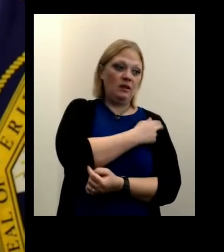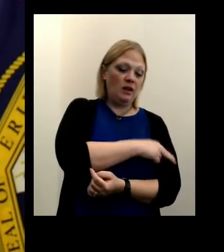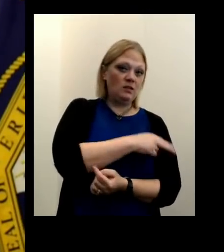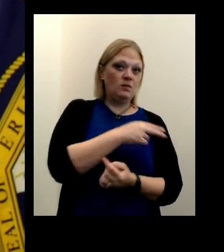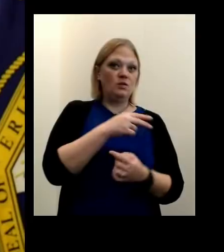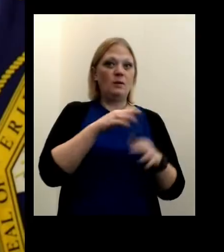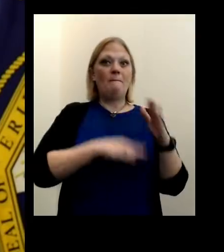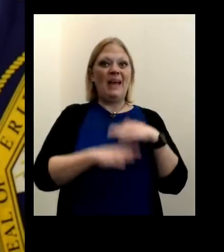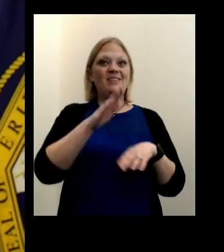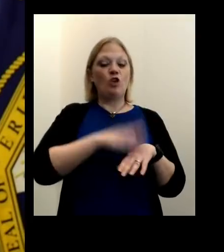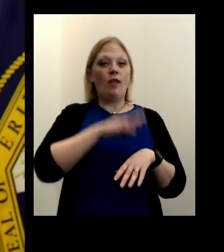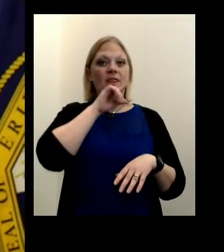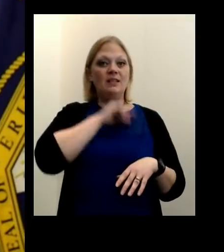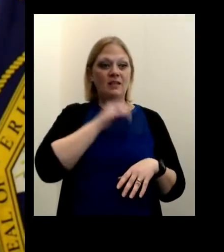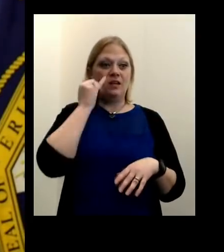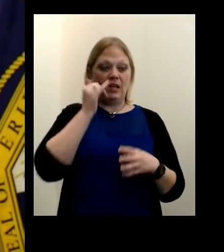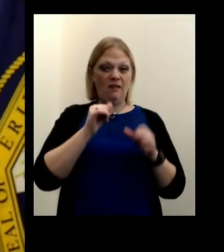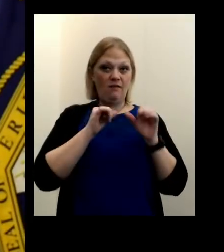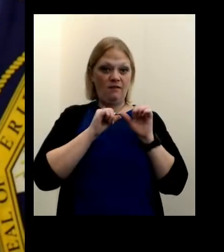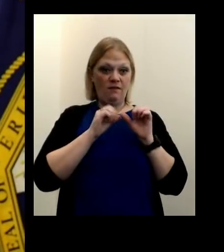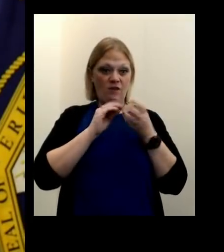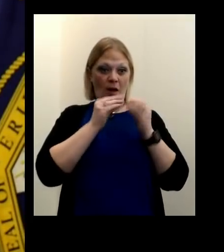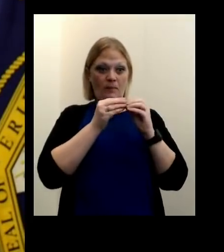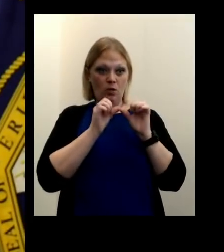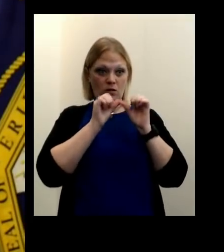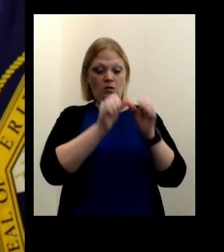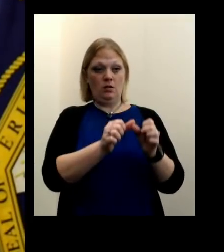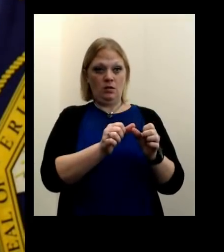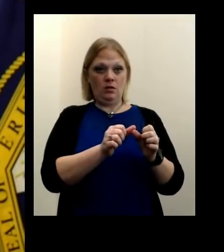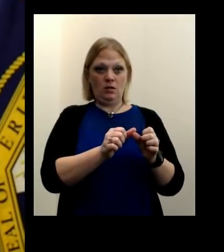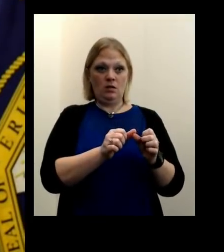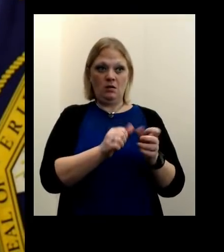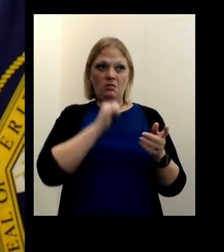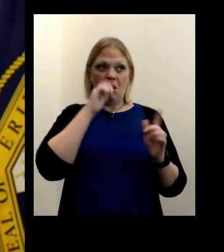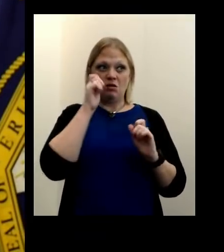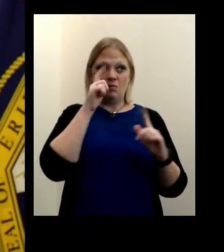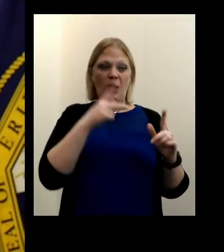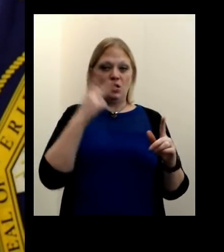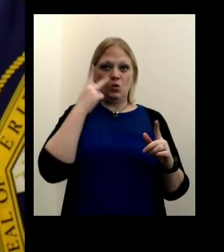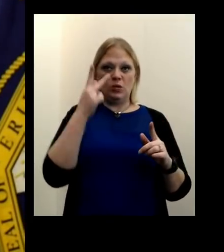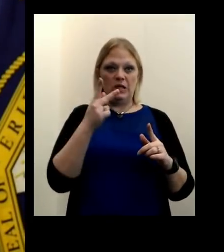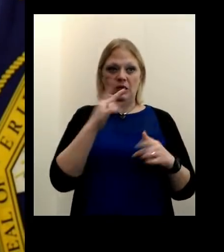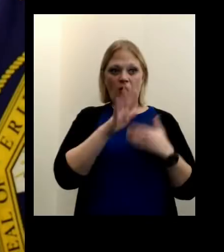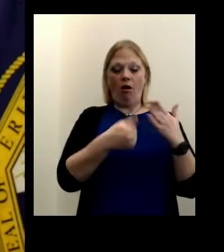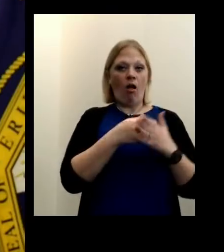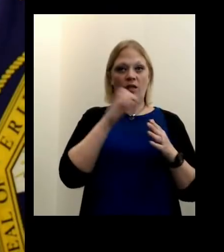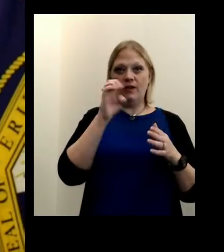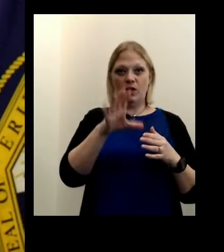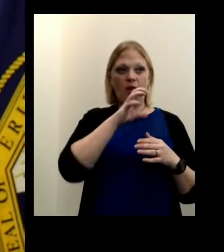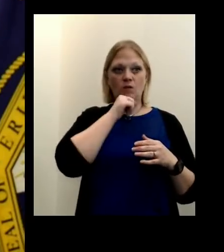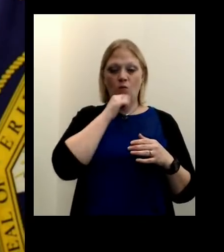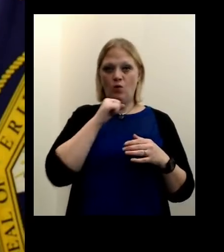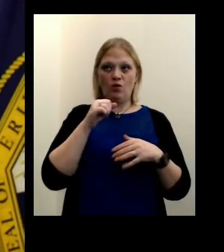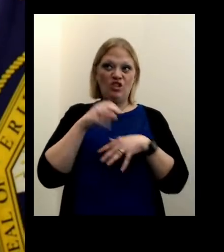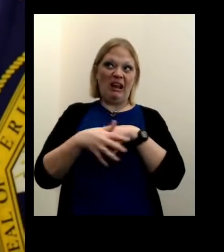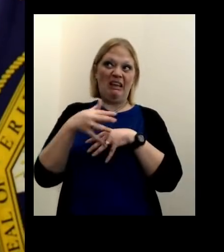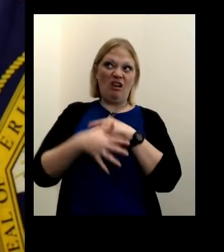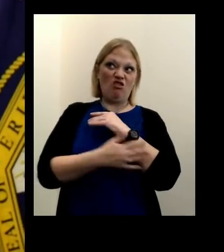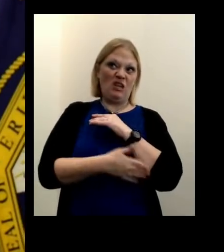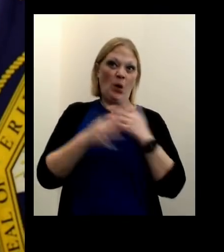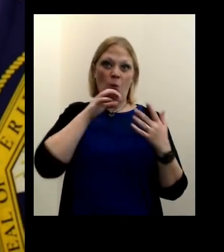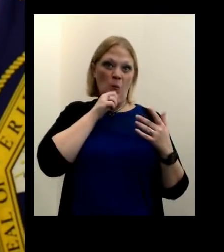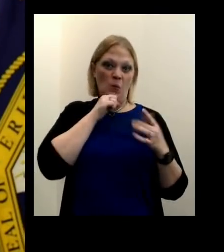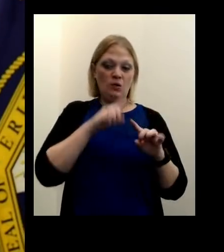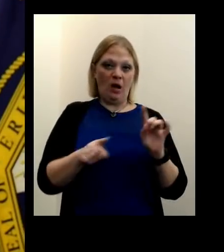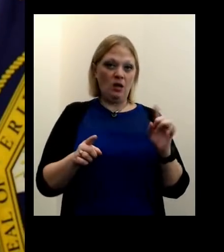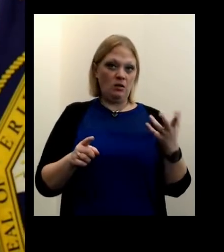If the numbers continue, I would not be surprised to see all of Erie County in the orange, parts of Niagara County in the orange for that matter. But all